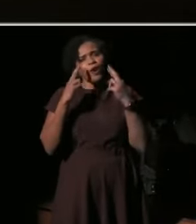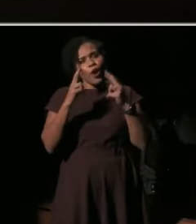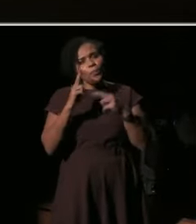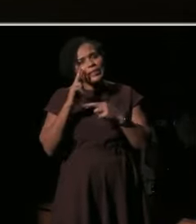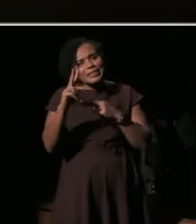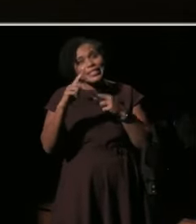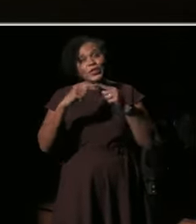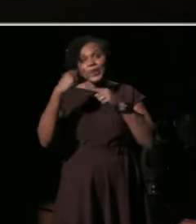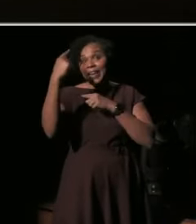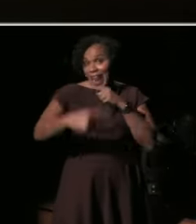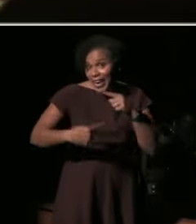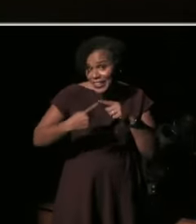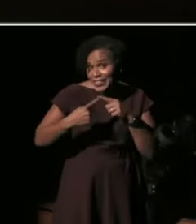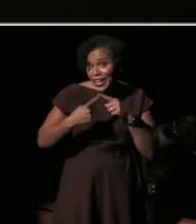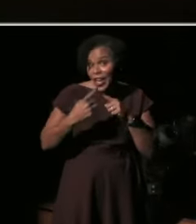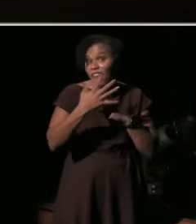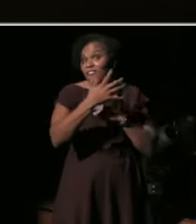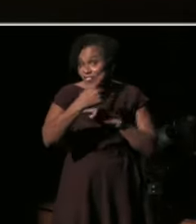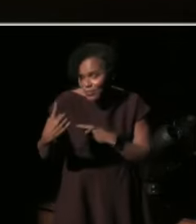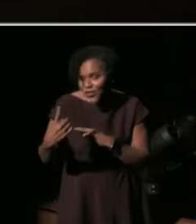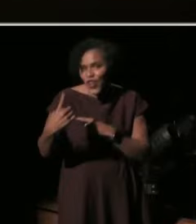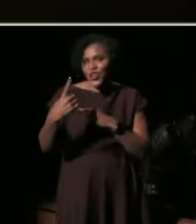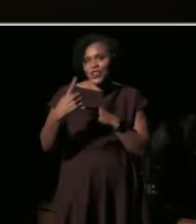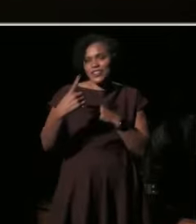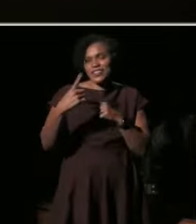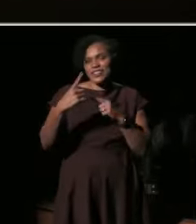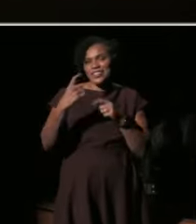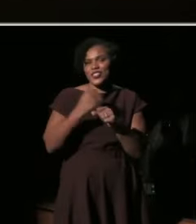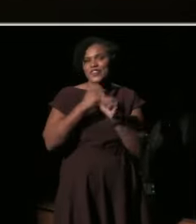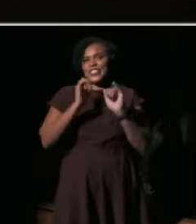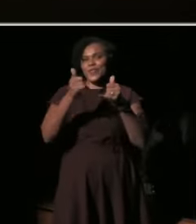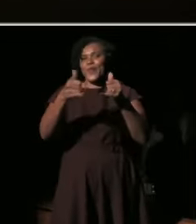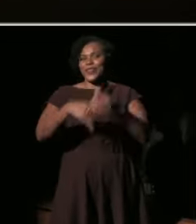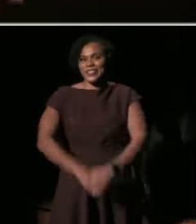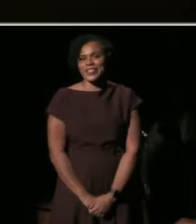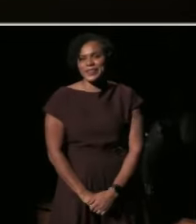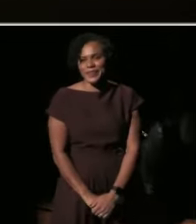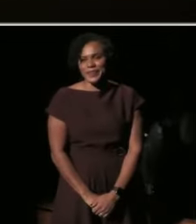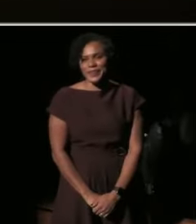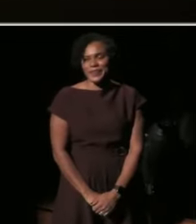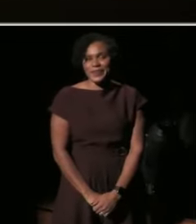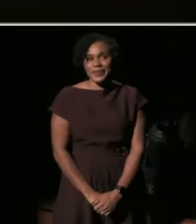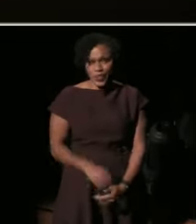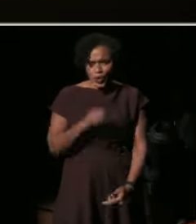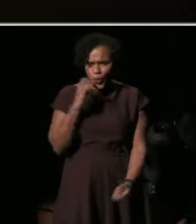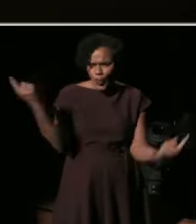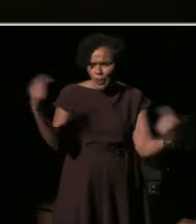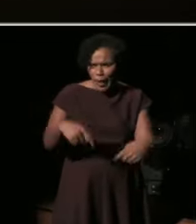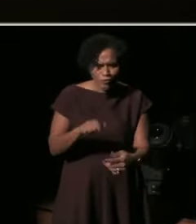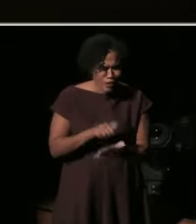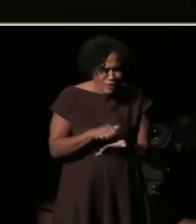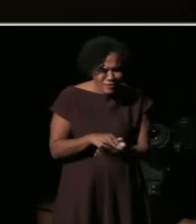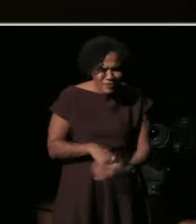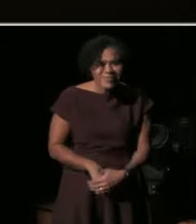here again next year for the 51st. Yeah, you'll come back, won't you?